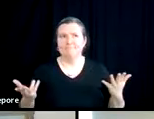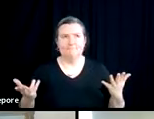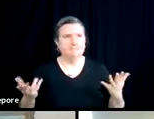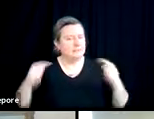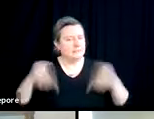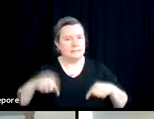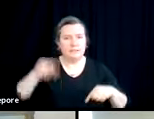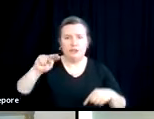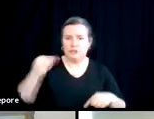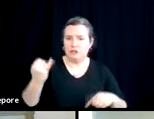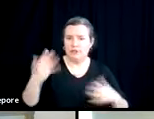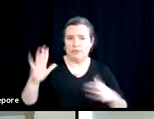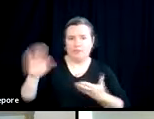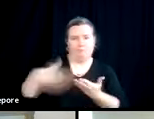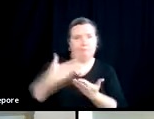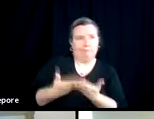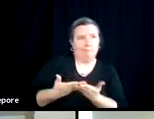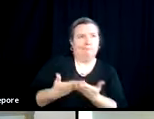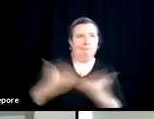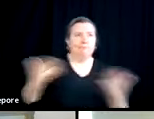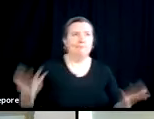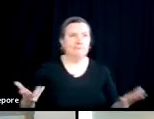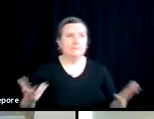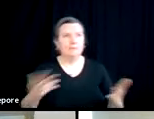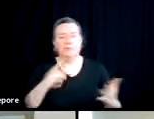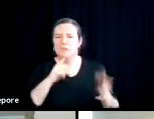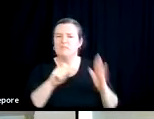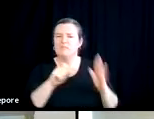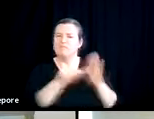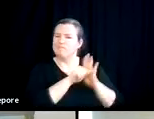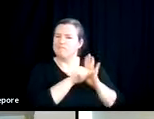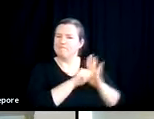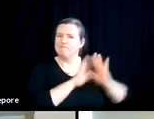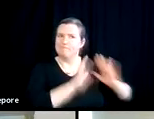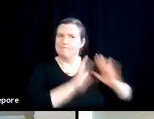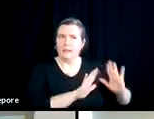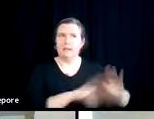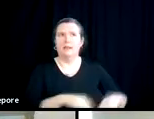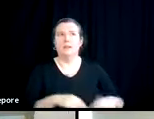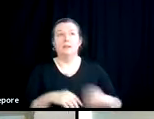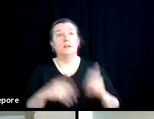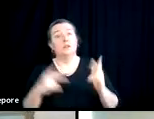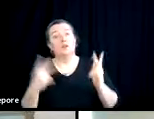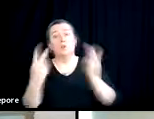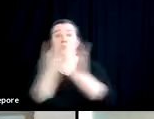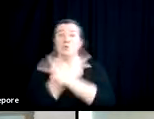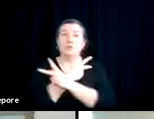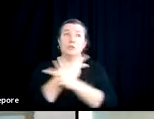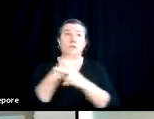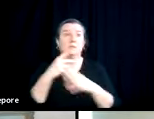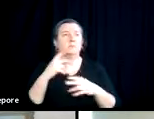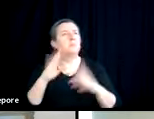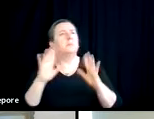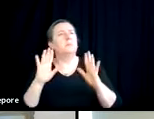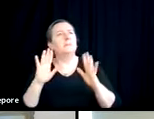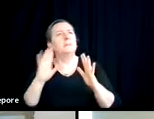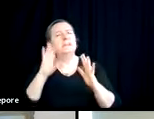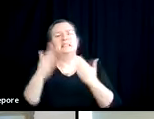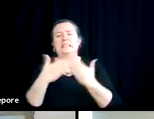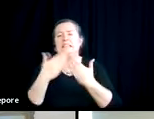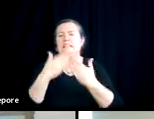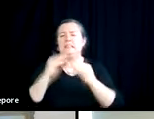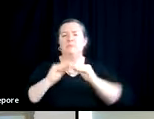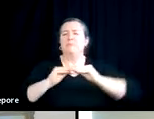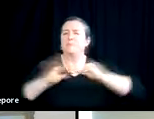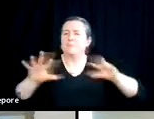side, again, no evidence that it's more lethal, but it looks like it's more easily transmissible. And on the positive